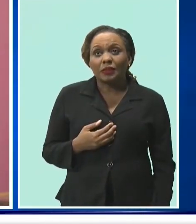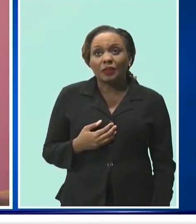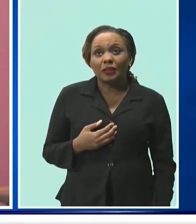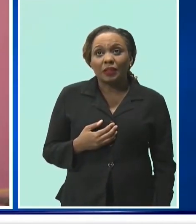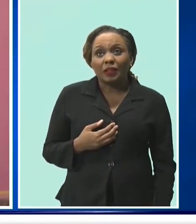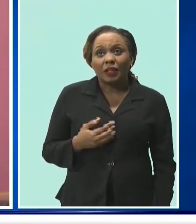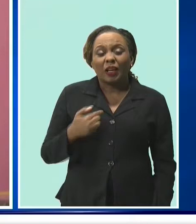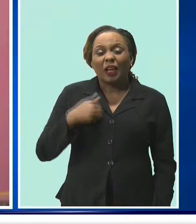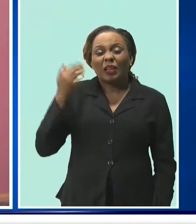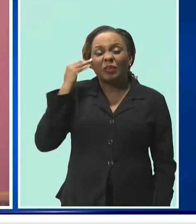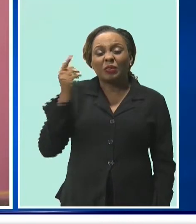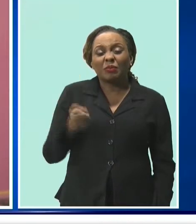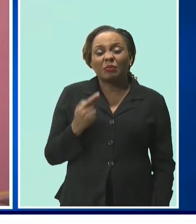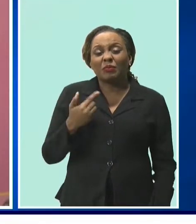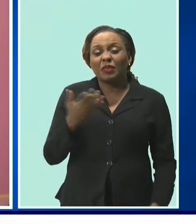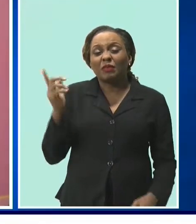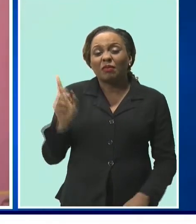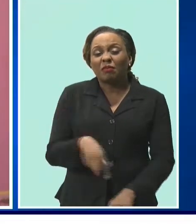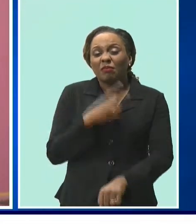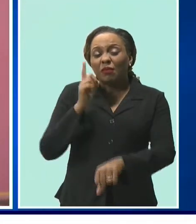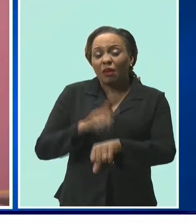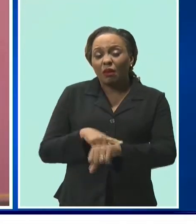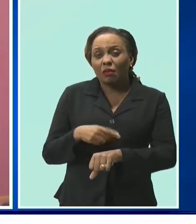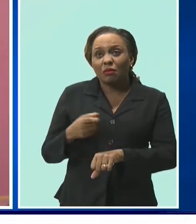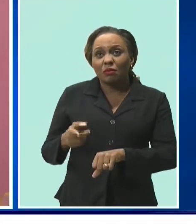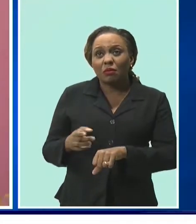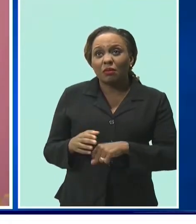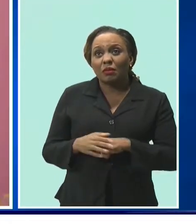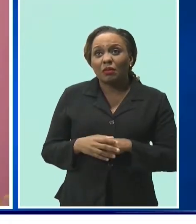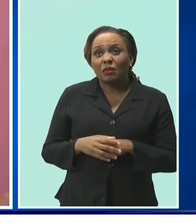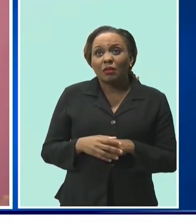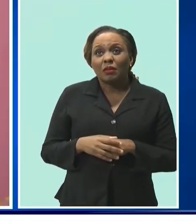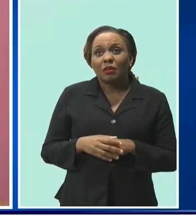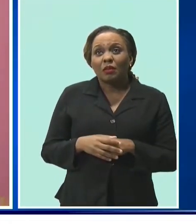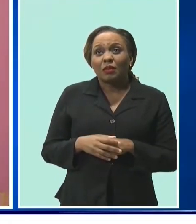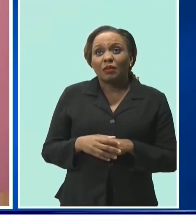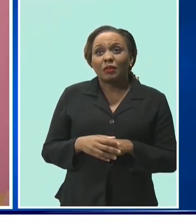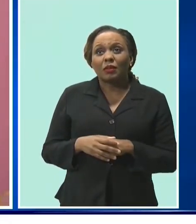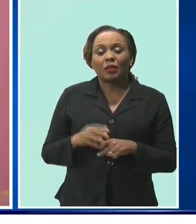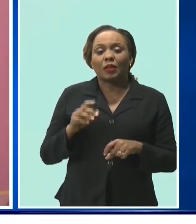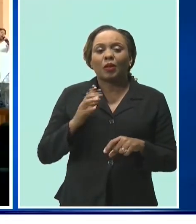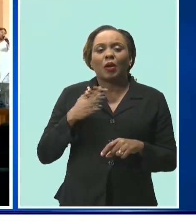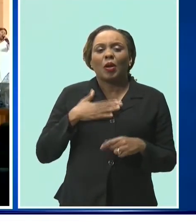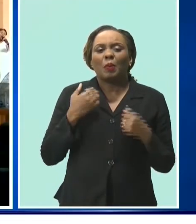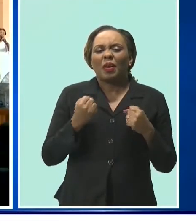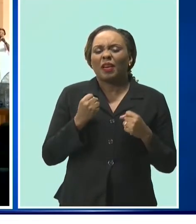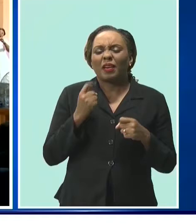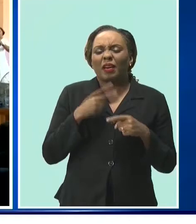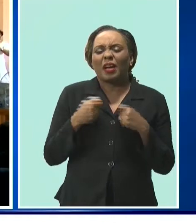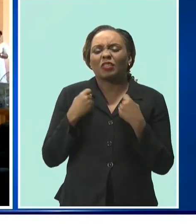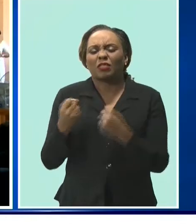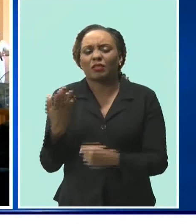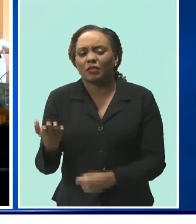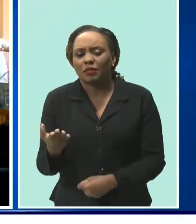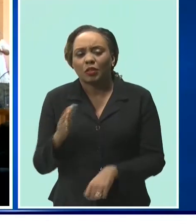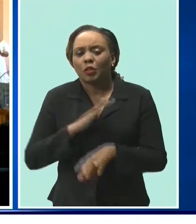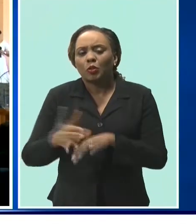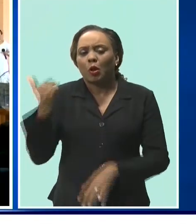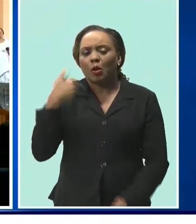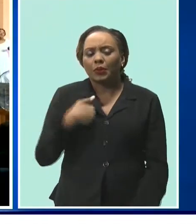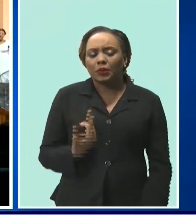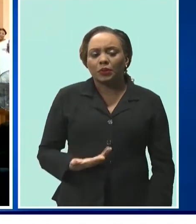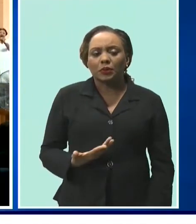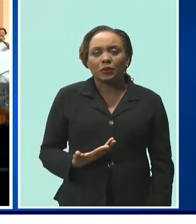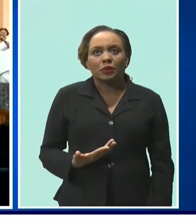that you're going to be there for a while. My car can't get there, so don't call me. The Barbadian entertainers came together in